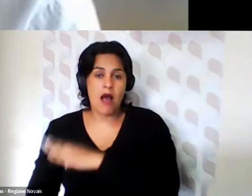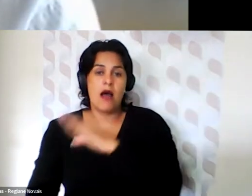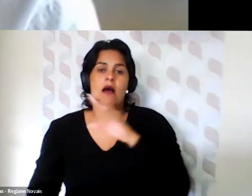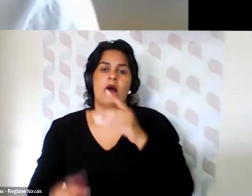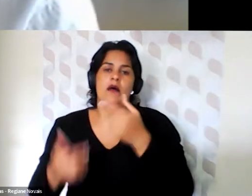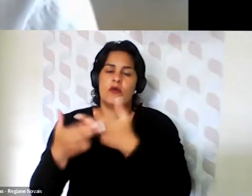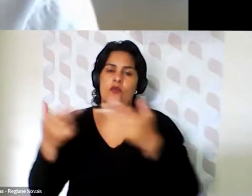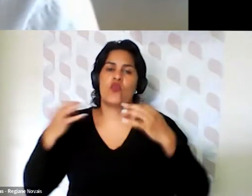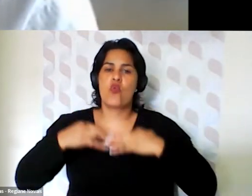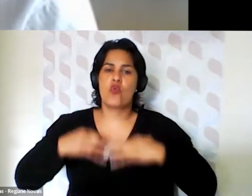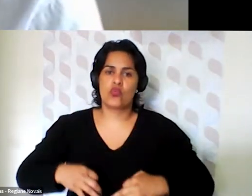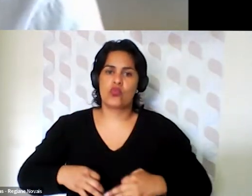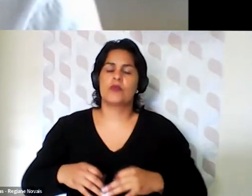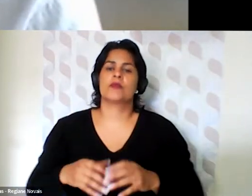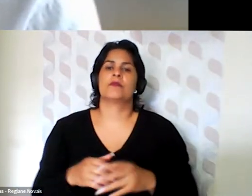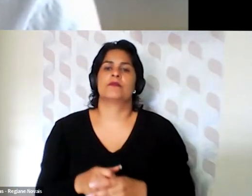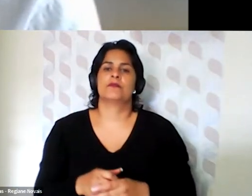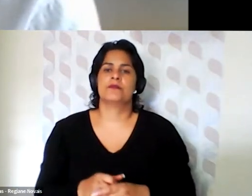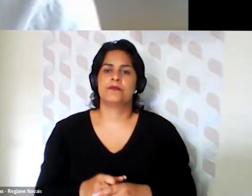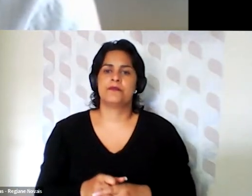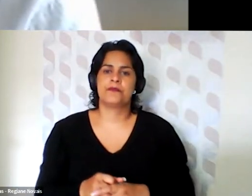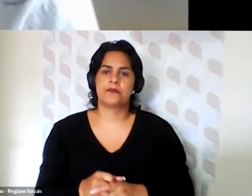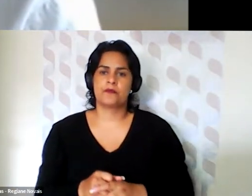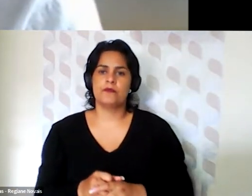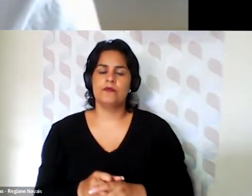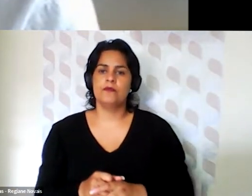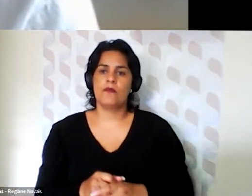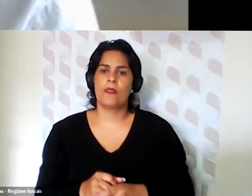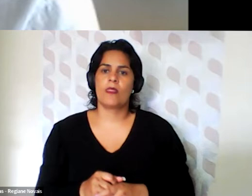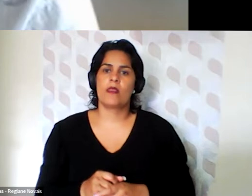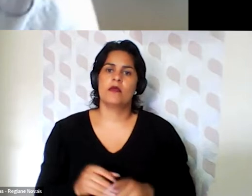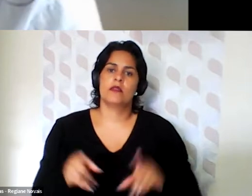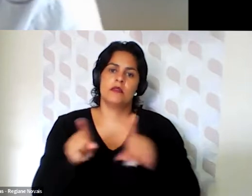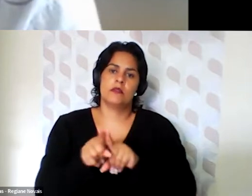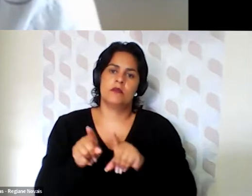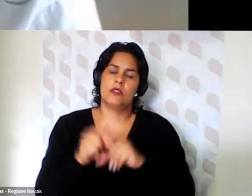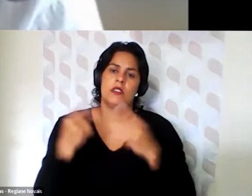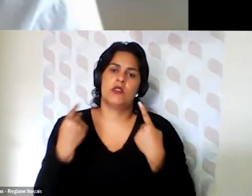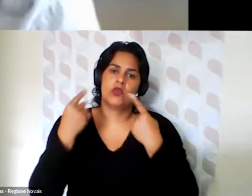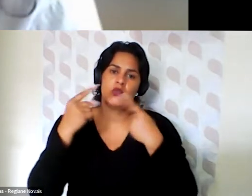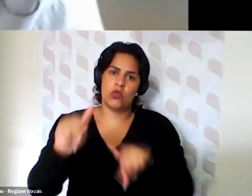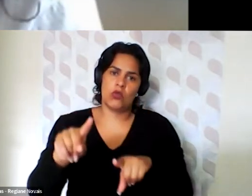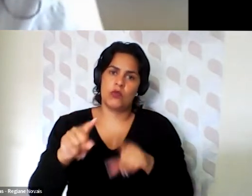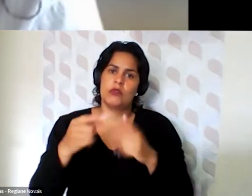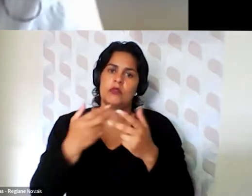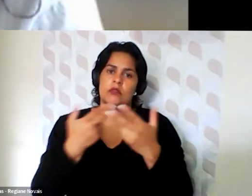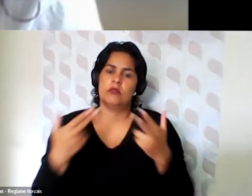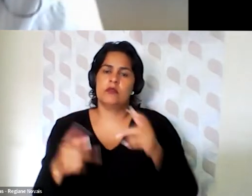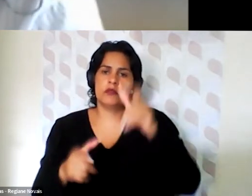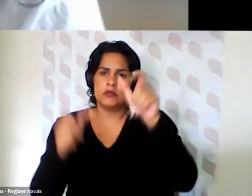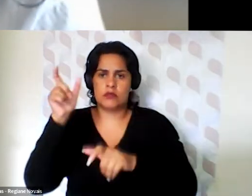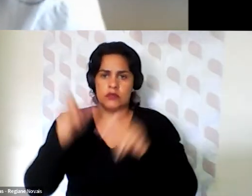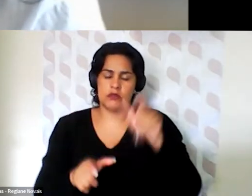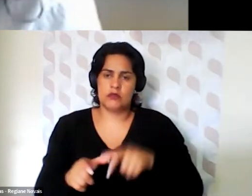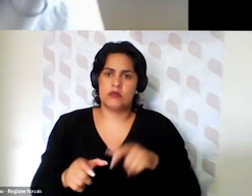the world's most pressing crises, be it climate change or the global pandemic, show its lack